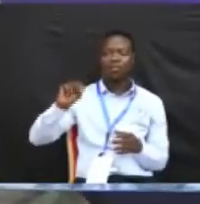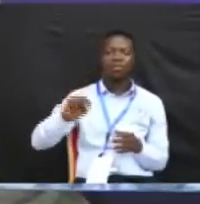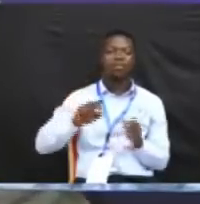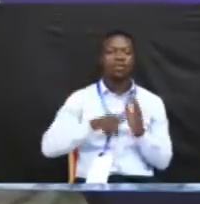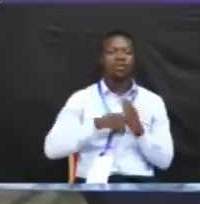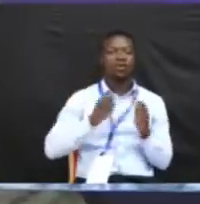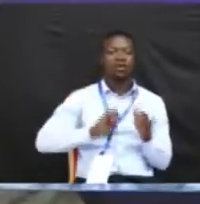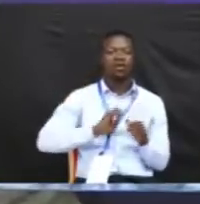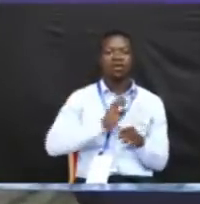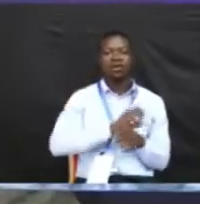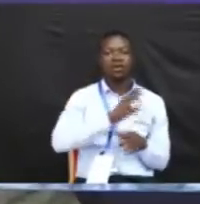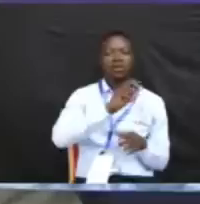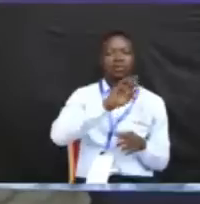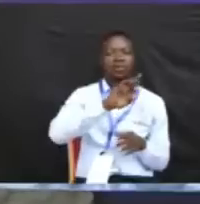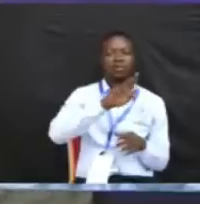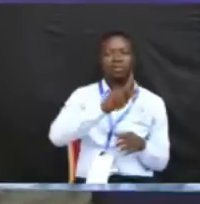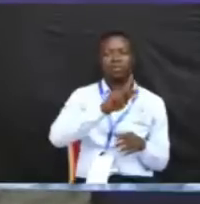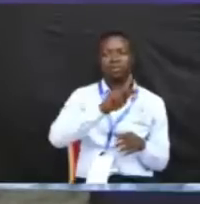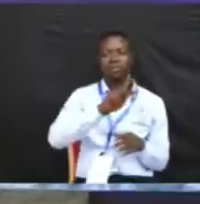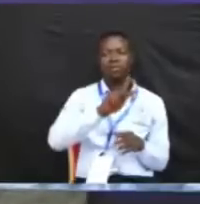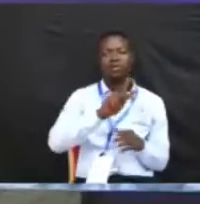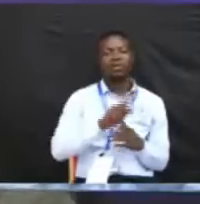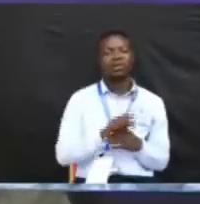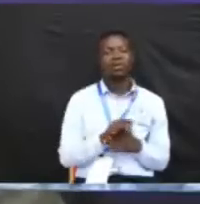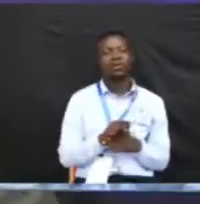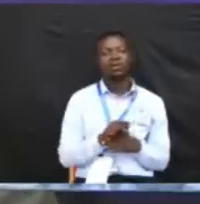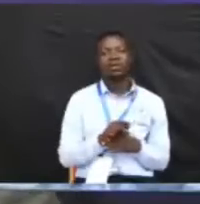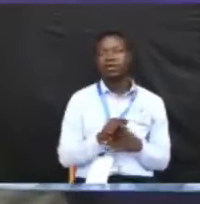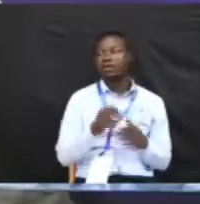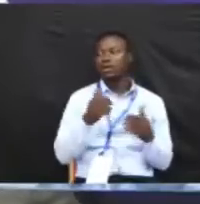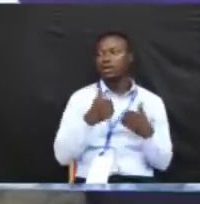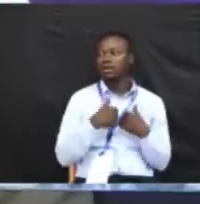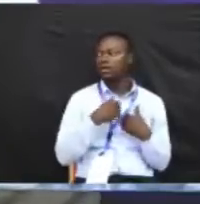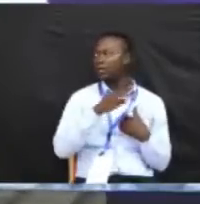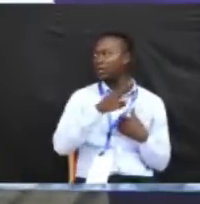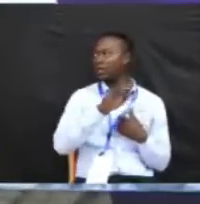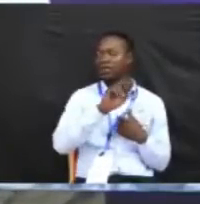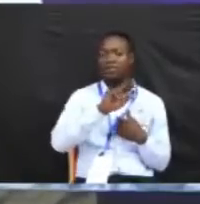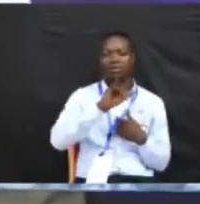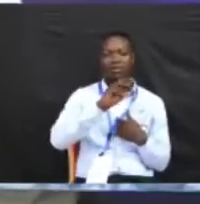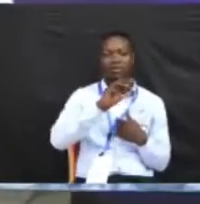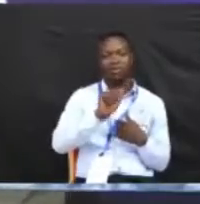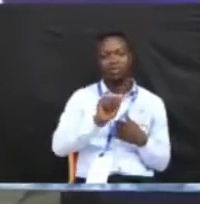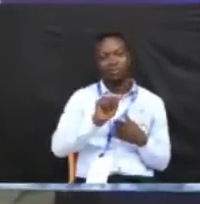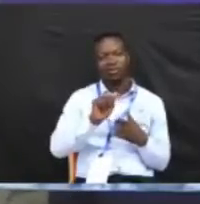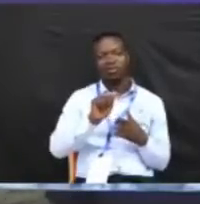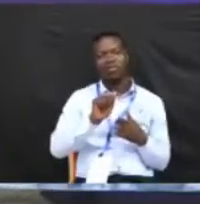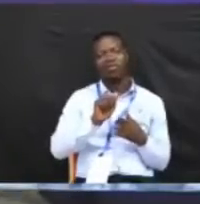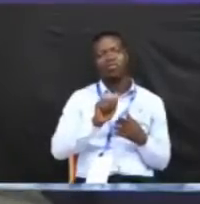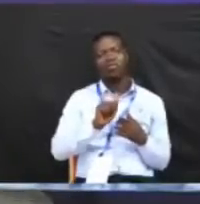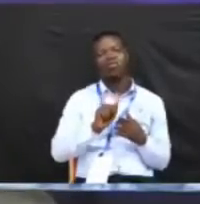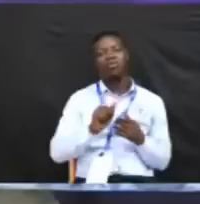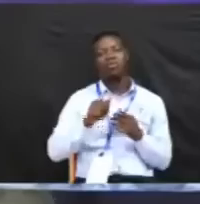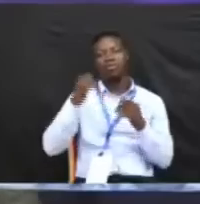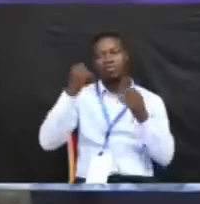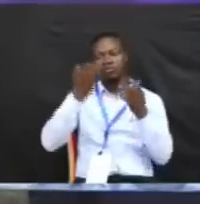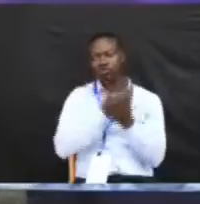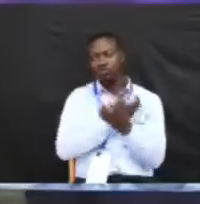Elder Mark Braco app. We have also in our midst BAM the second Niger.